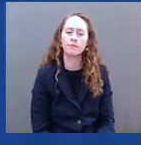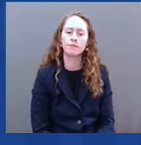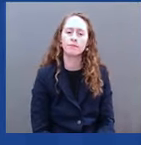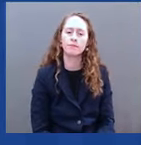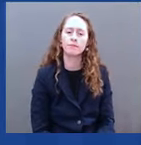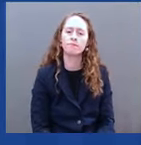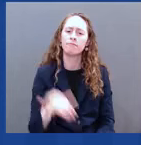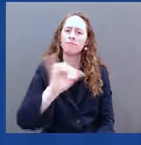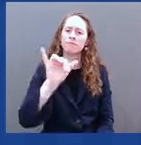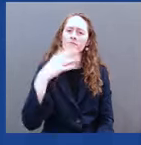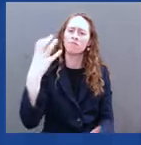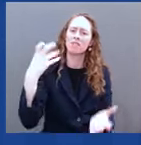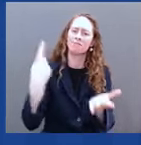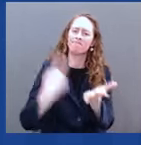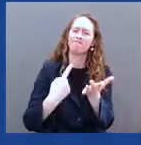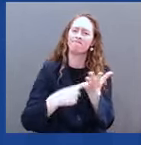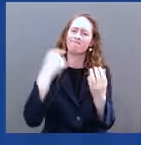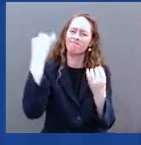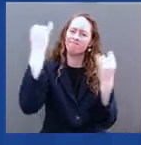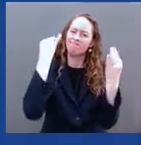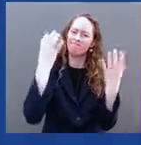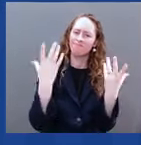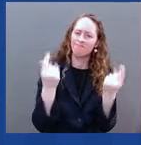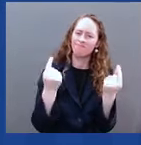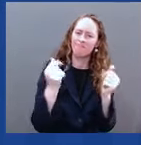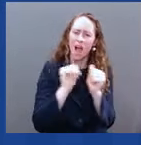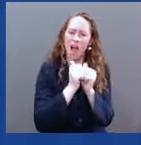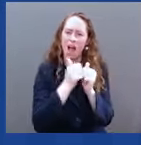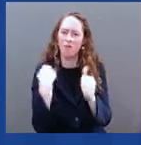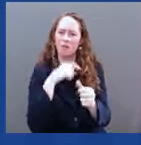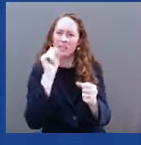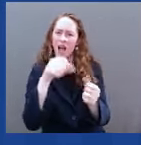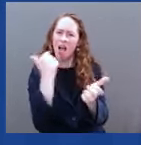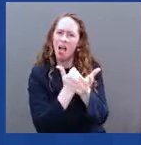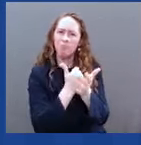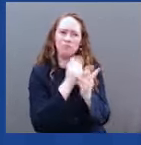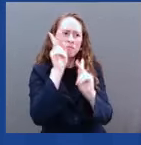assistance, including food, as we move forward.